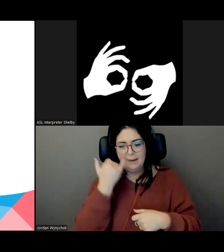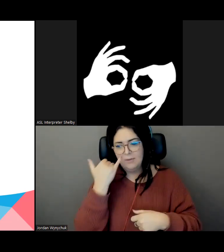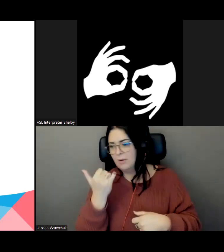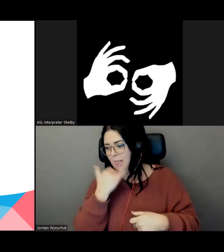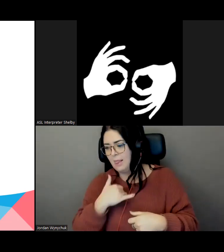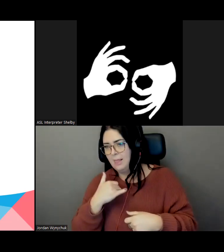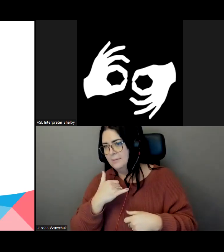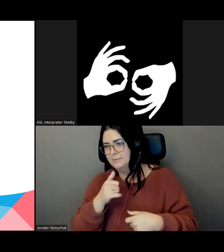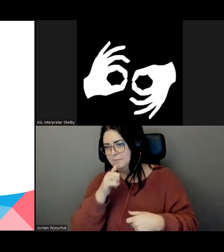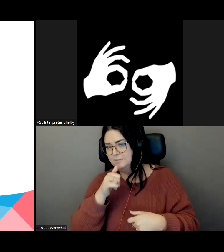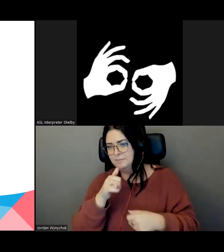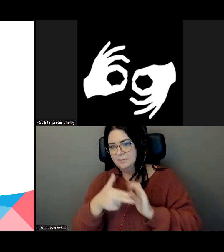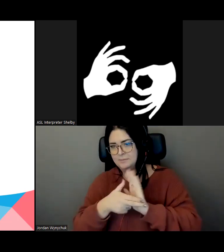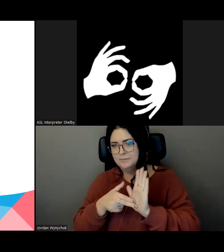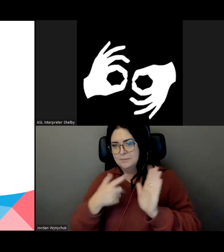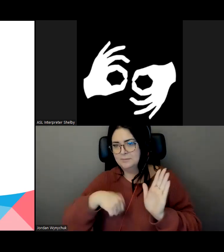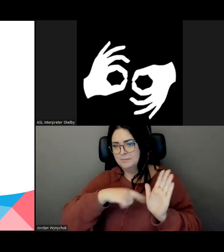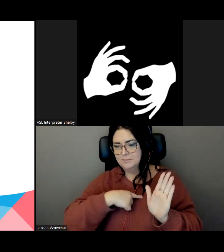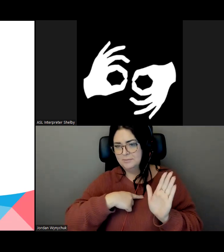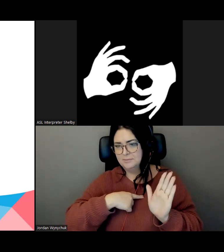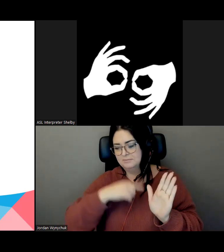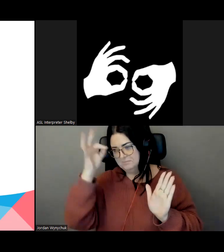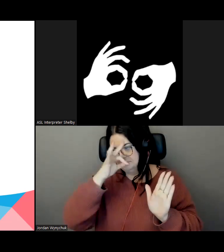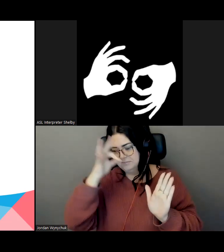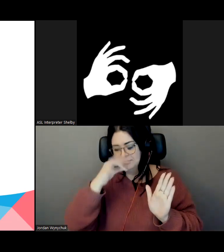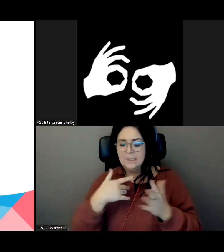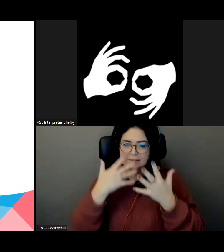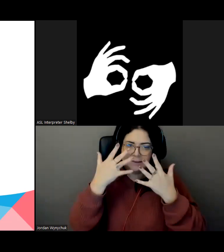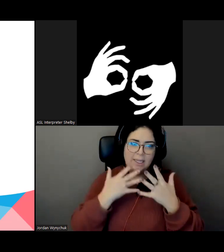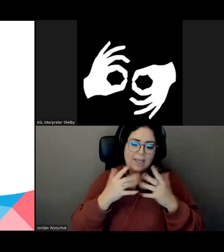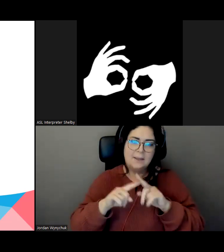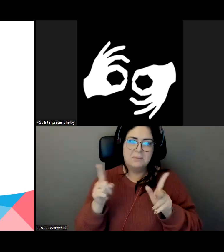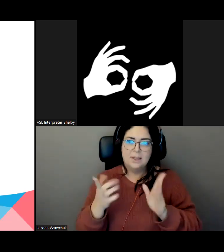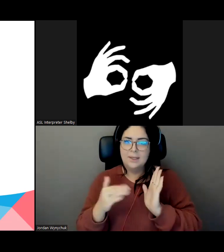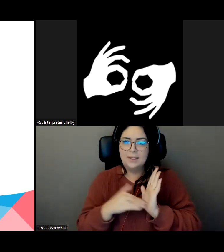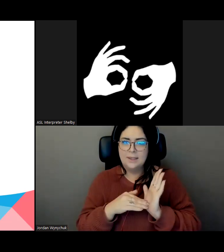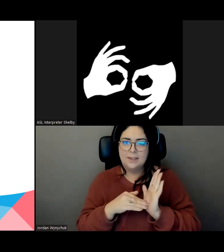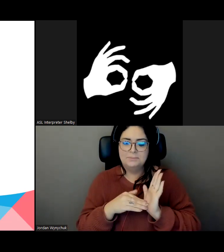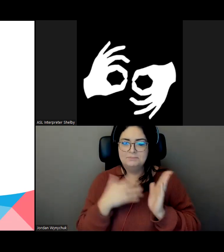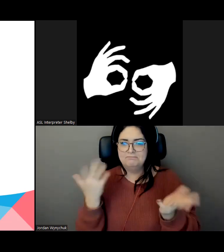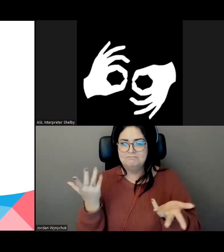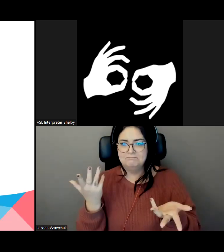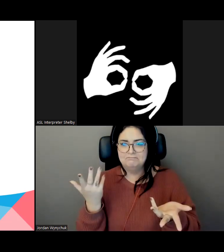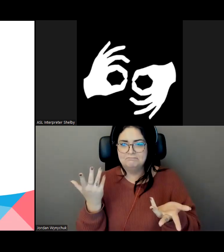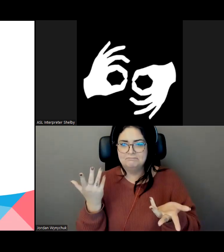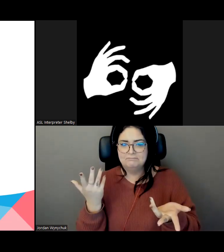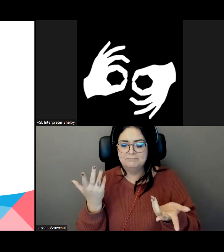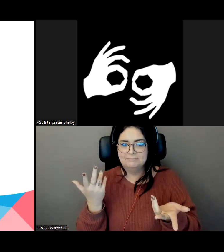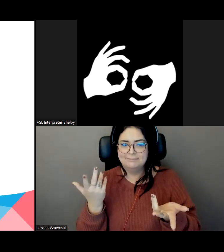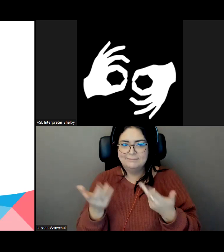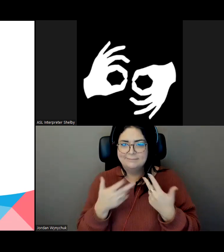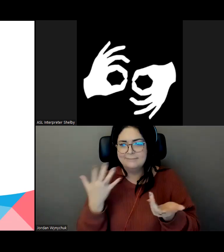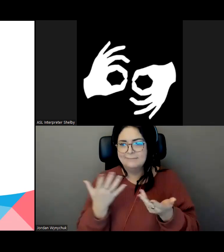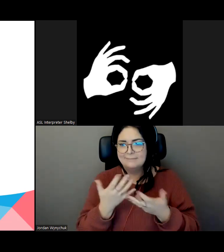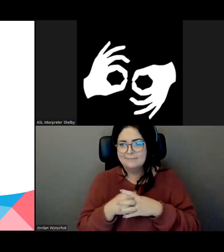misgendering, like unintentional. It's unfortunate, but like it's not something that is